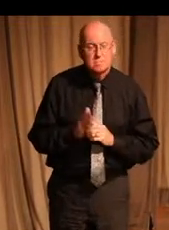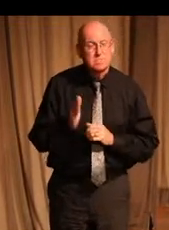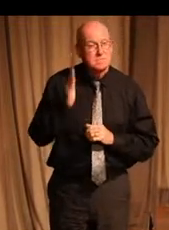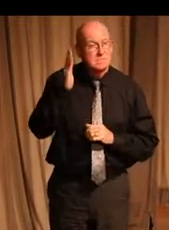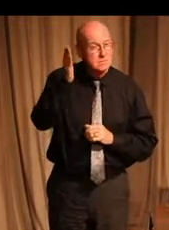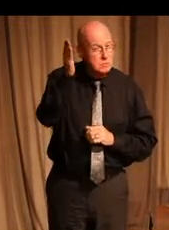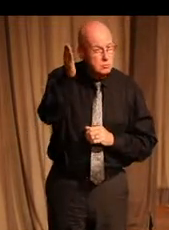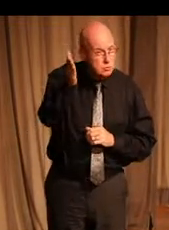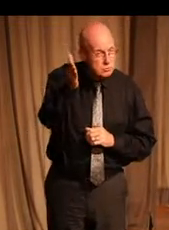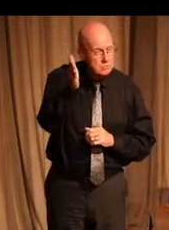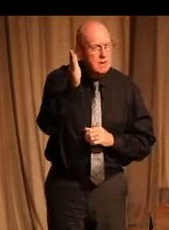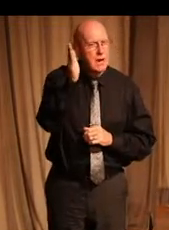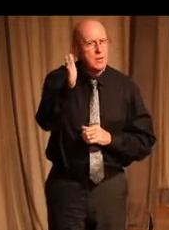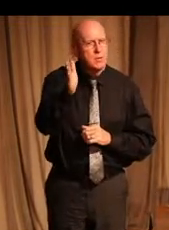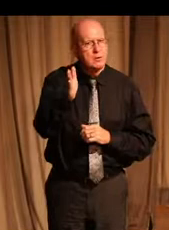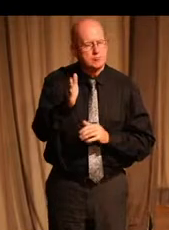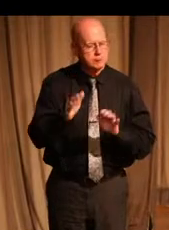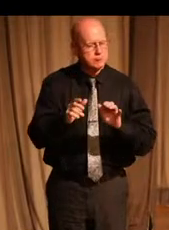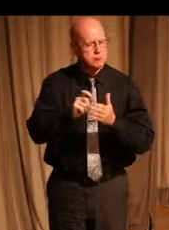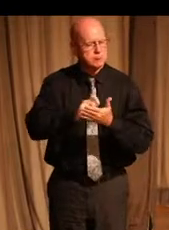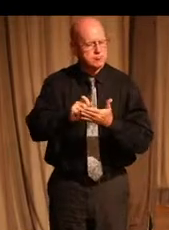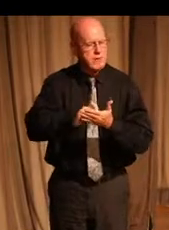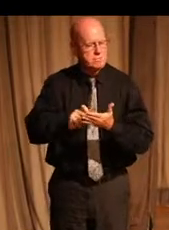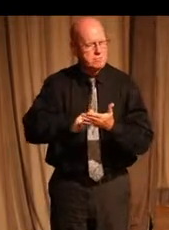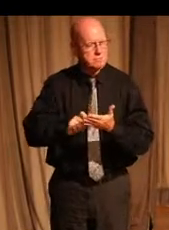someday I will write